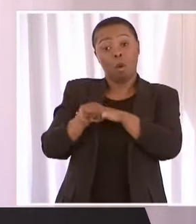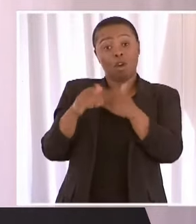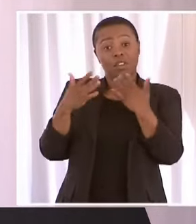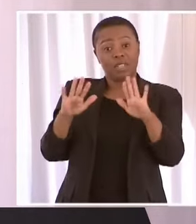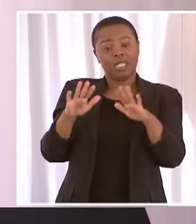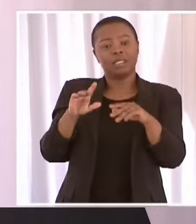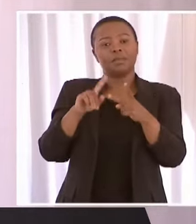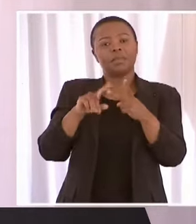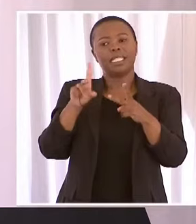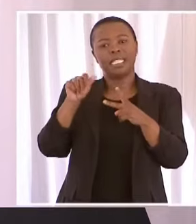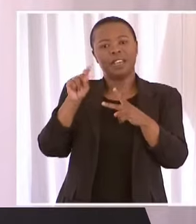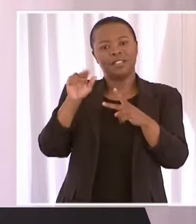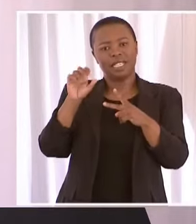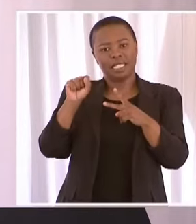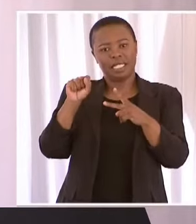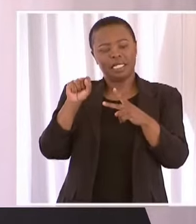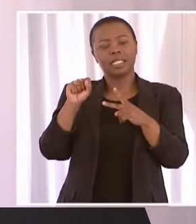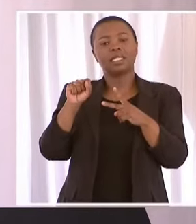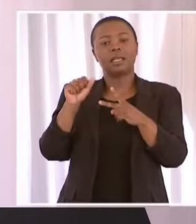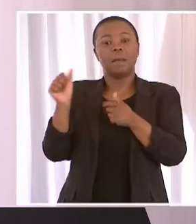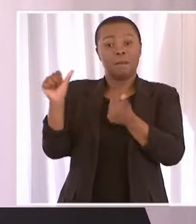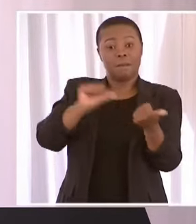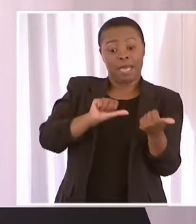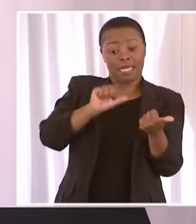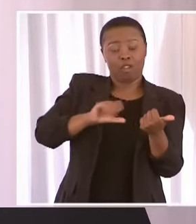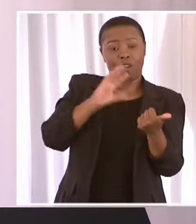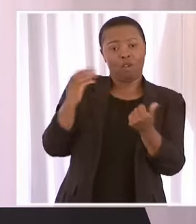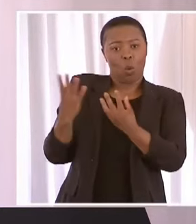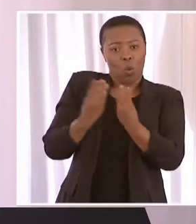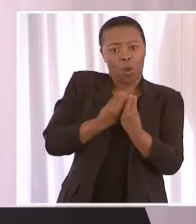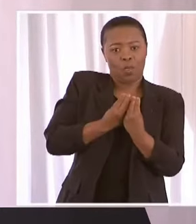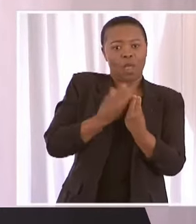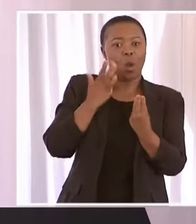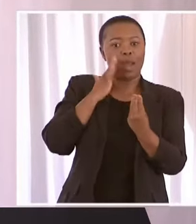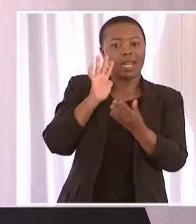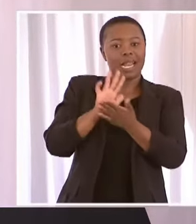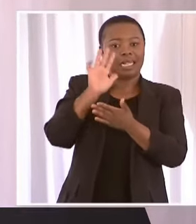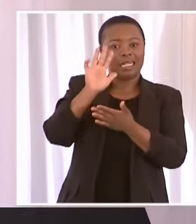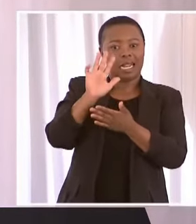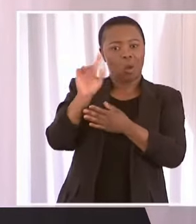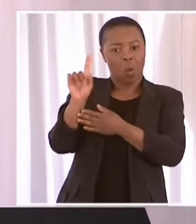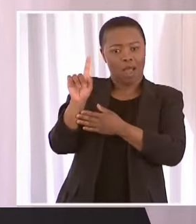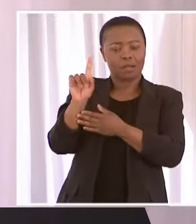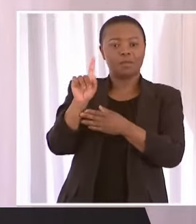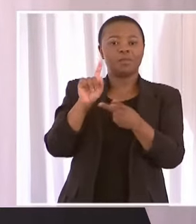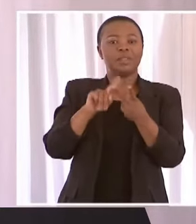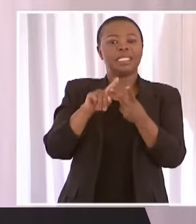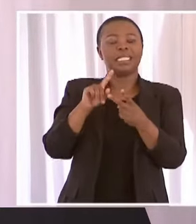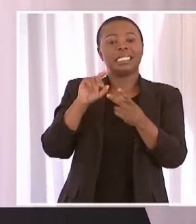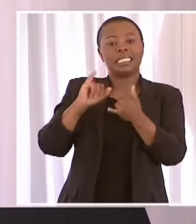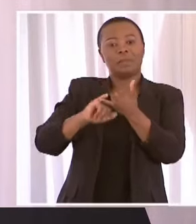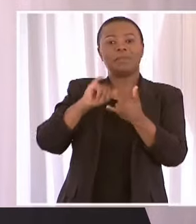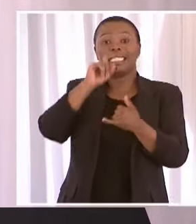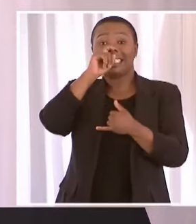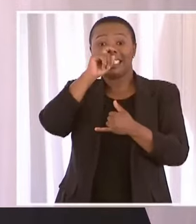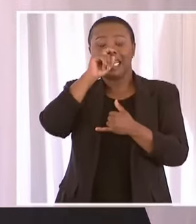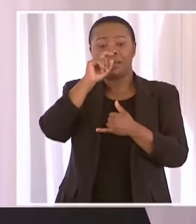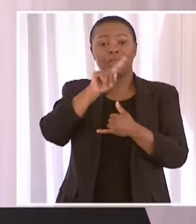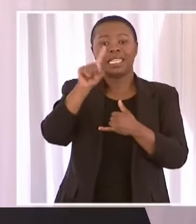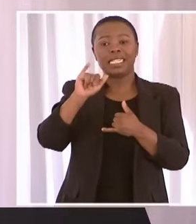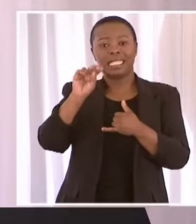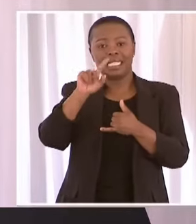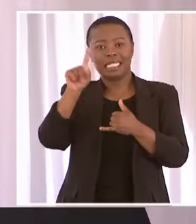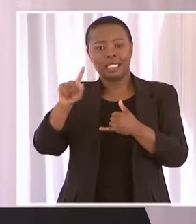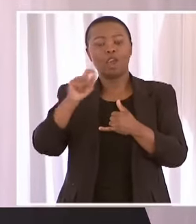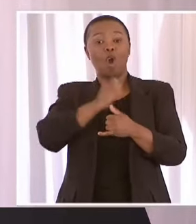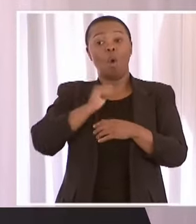Marie Davis, just as they were planning their return to South Africa together in 1991, my stepsister Zinzi, and the many comrades